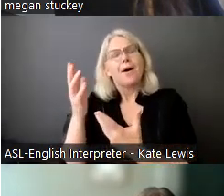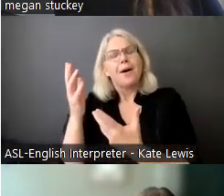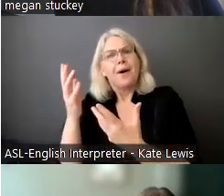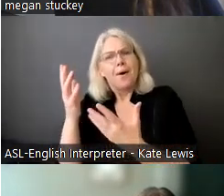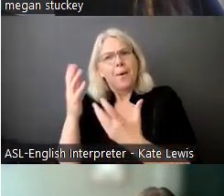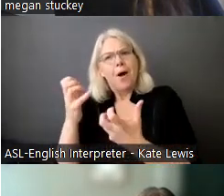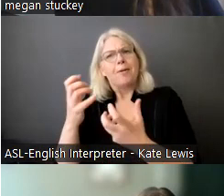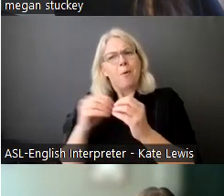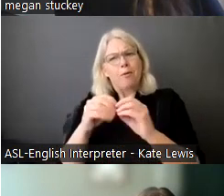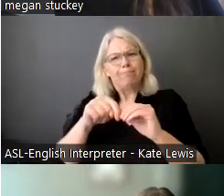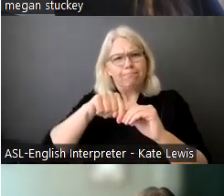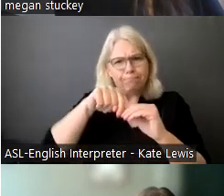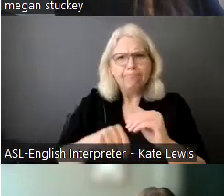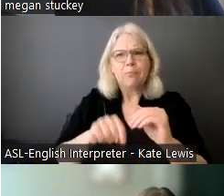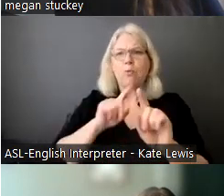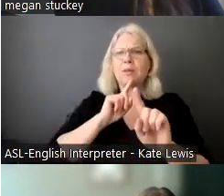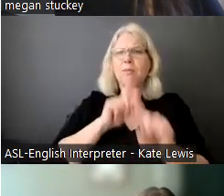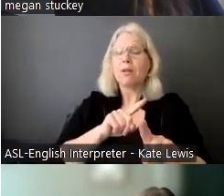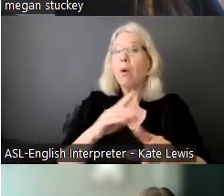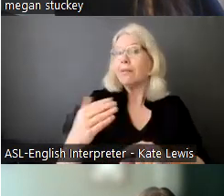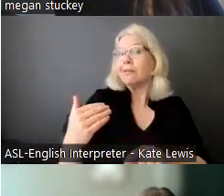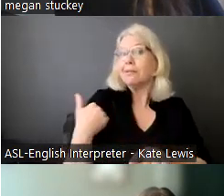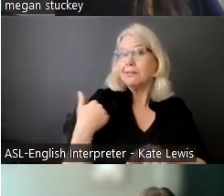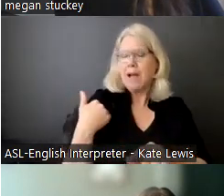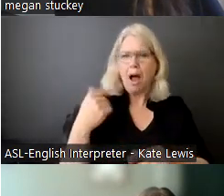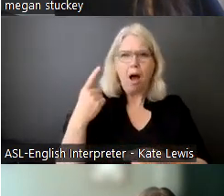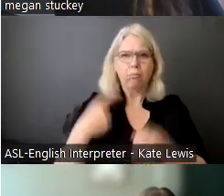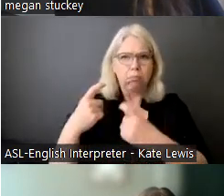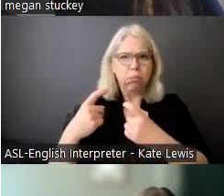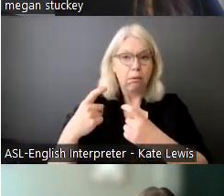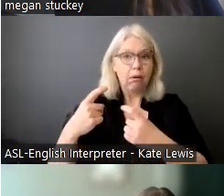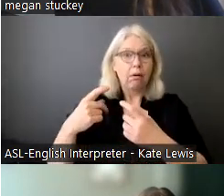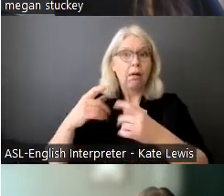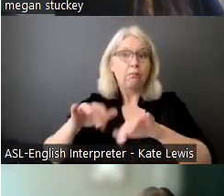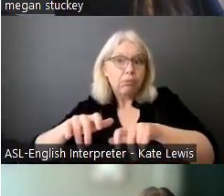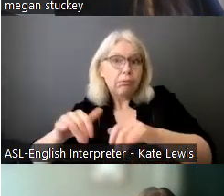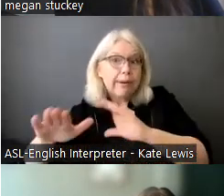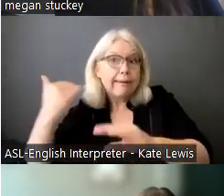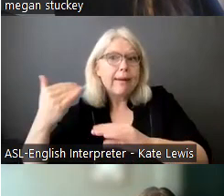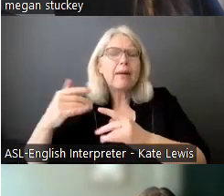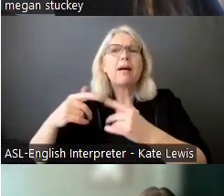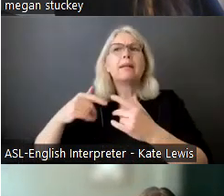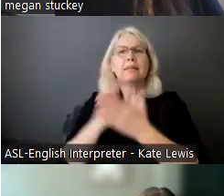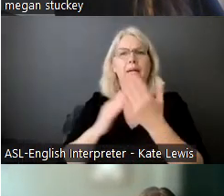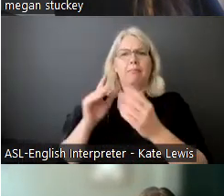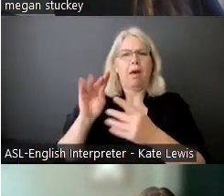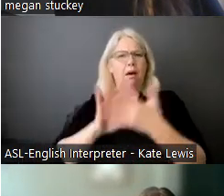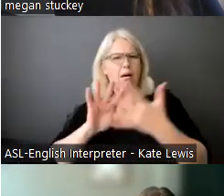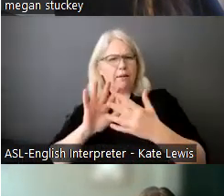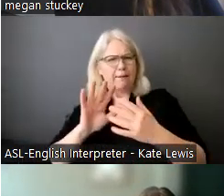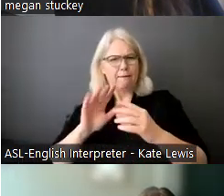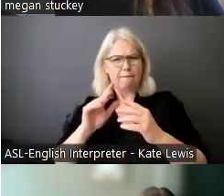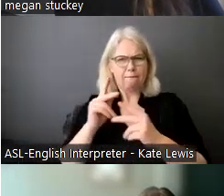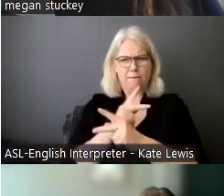questions we had on issues and concerns and questions, and a lot of clarity that people needed related to the legal